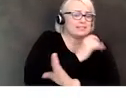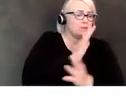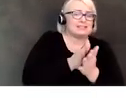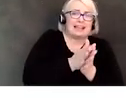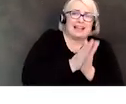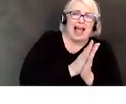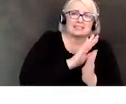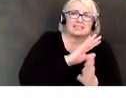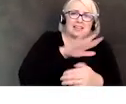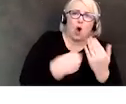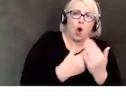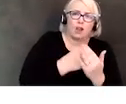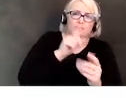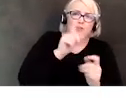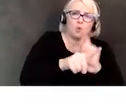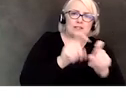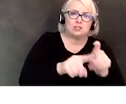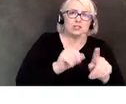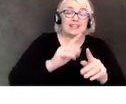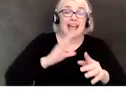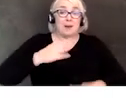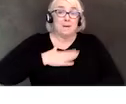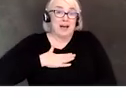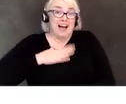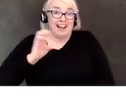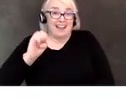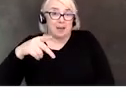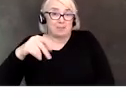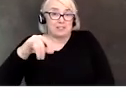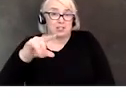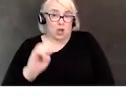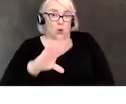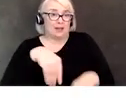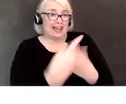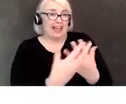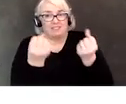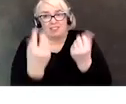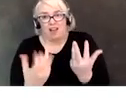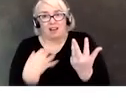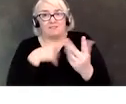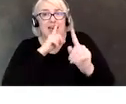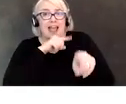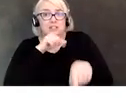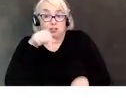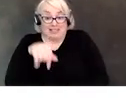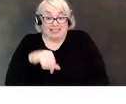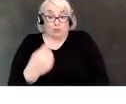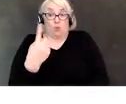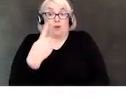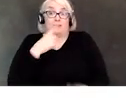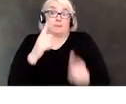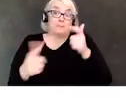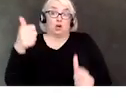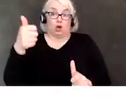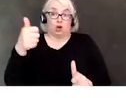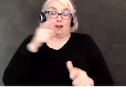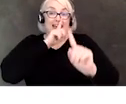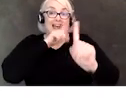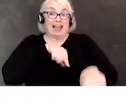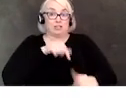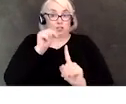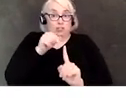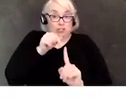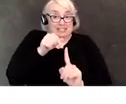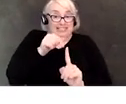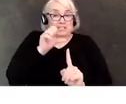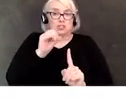answers and this was like one of the answers, like one of the bigger answers. And so like to get to